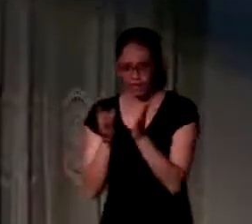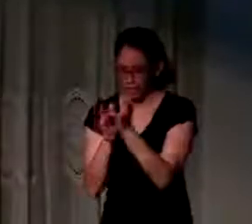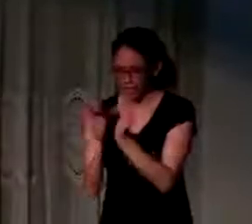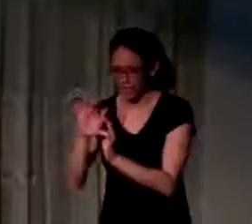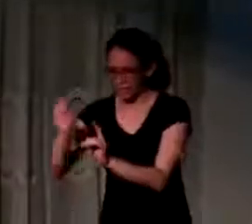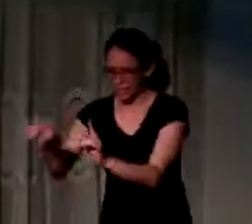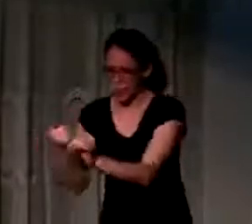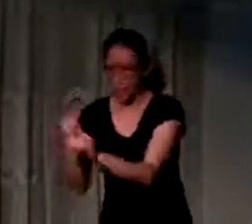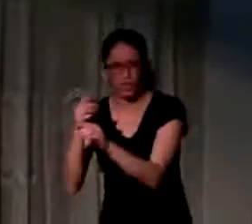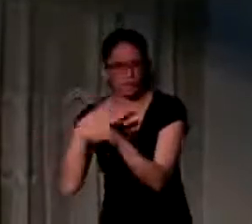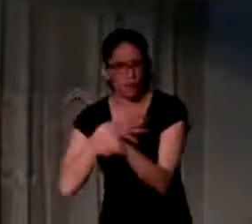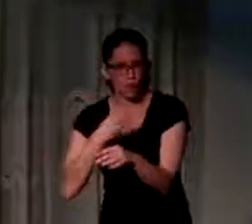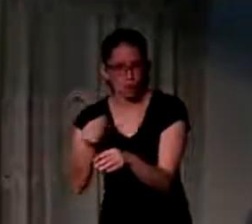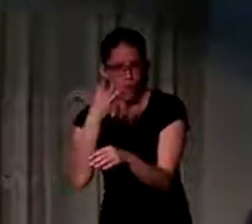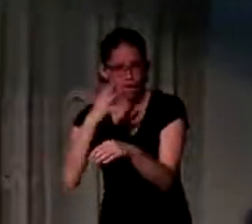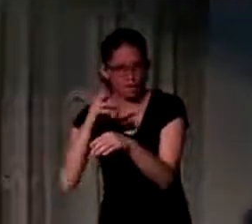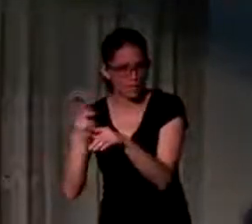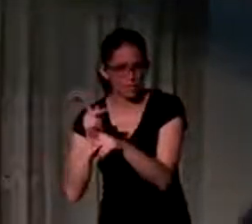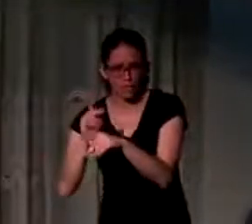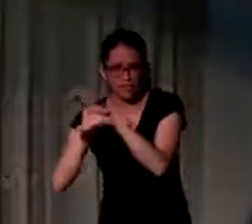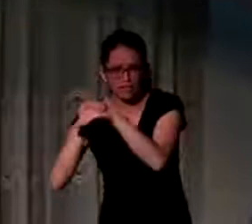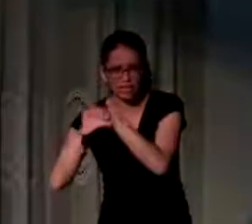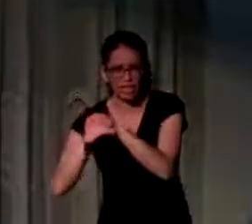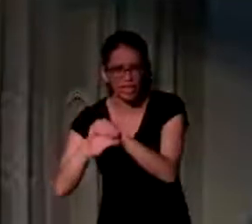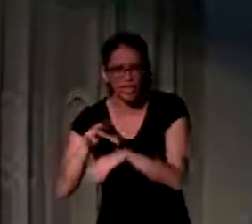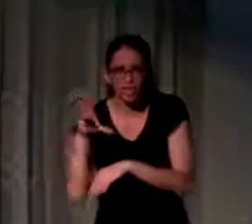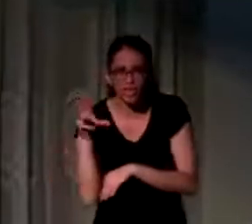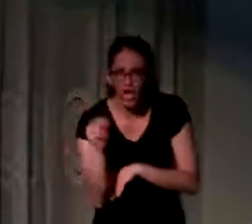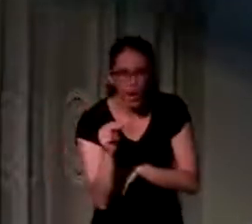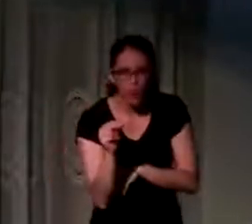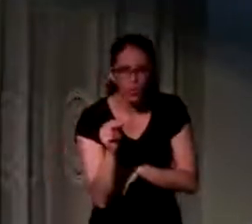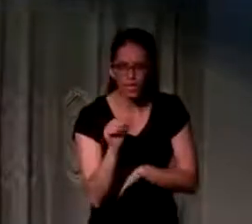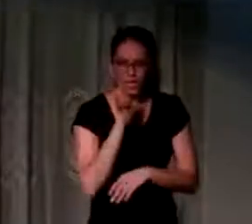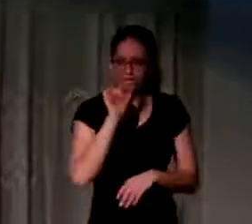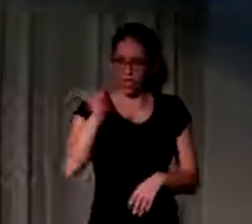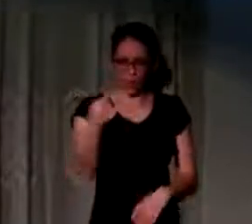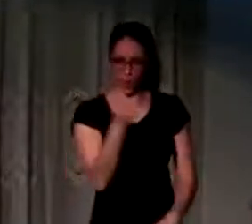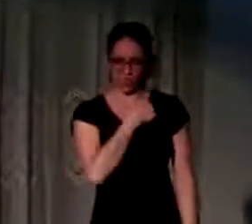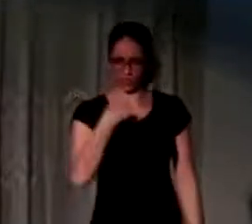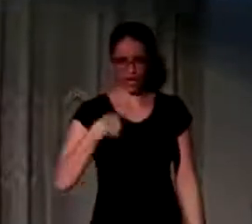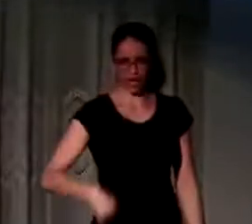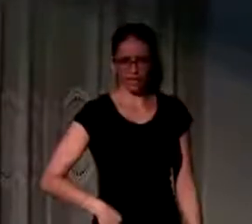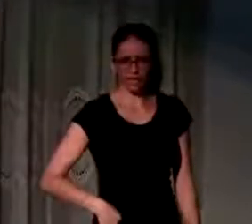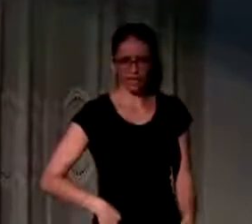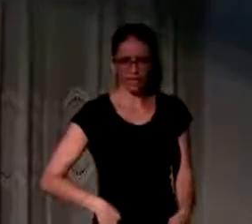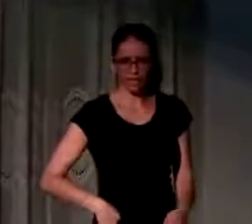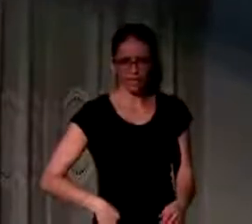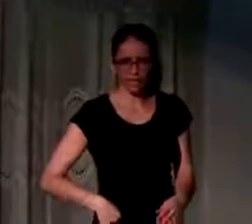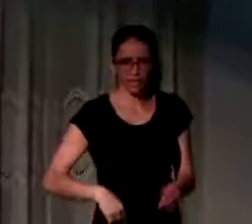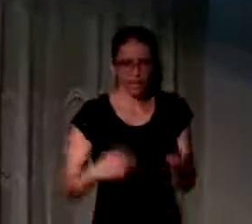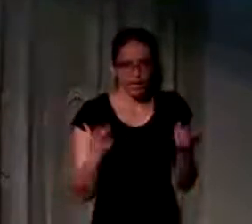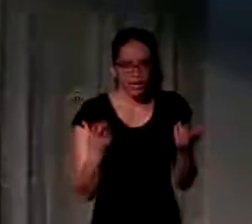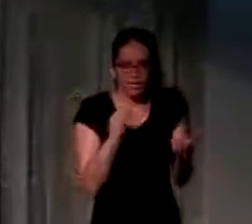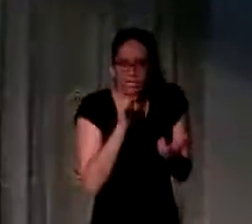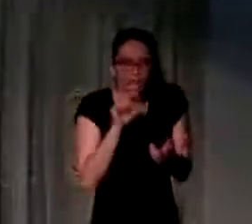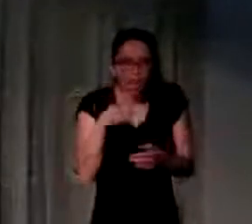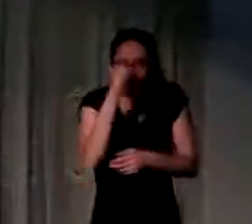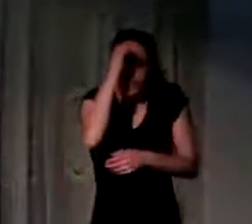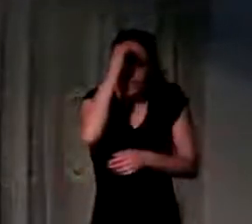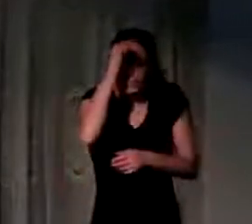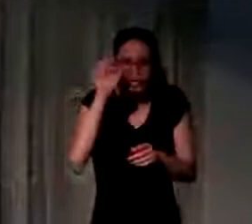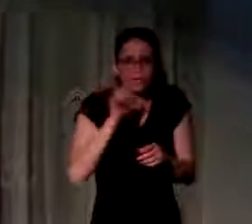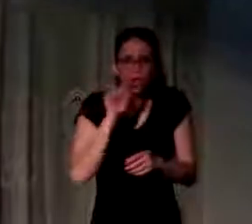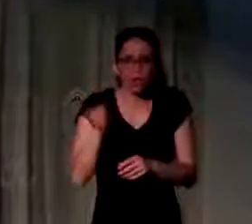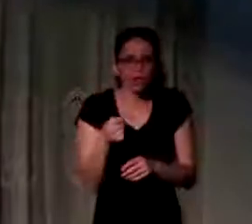This is not even a Jewish God. This is not a Chinese God. This is not an Arabic God. This